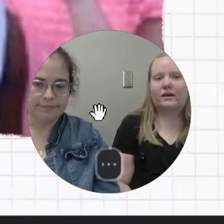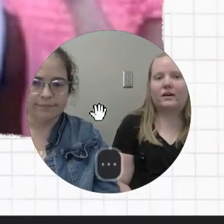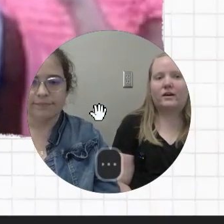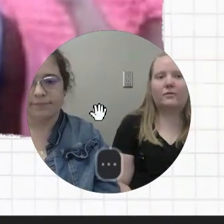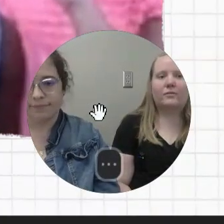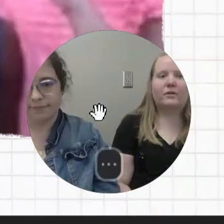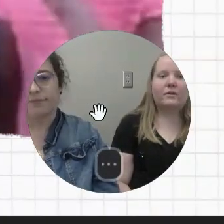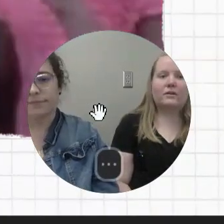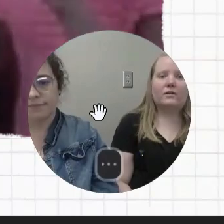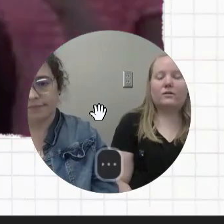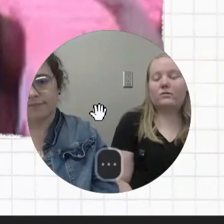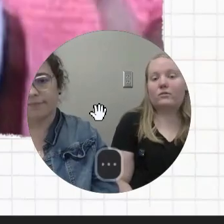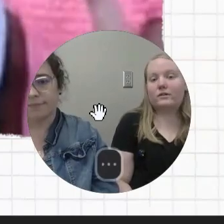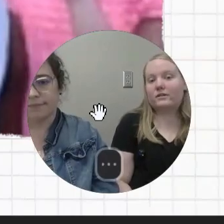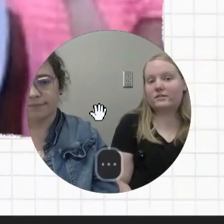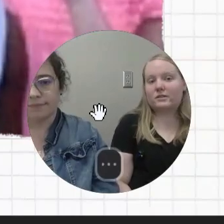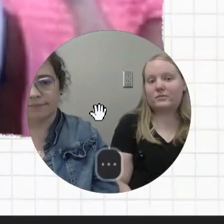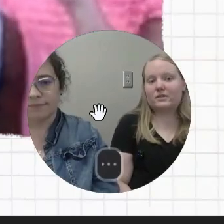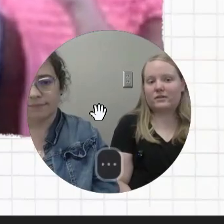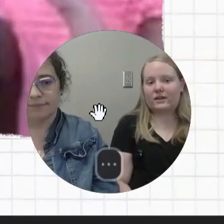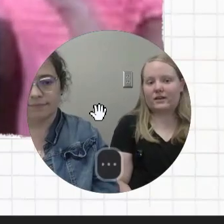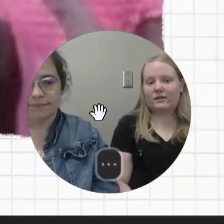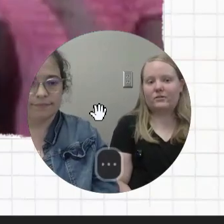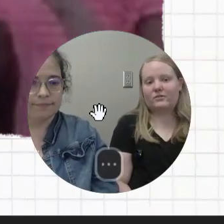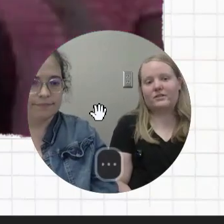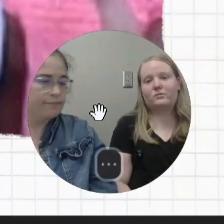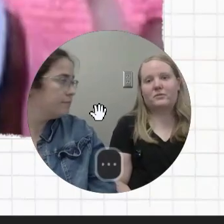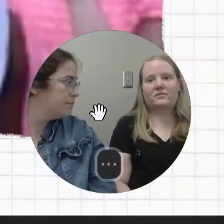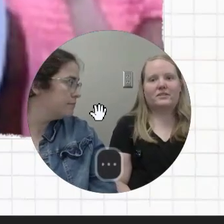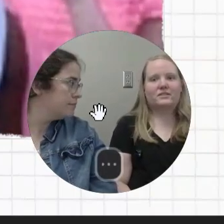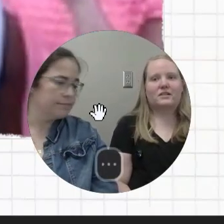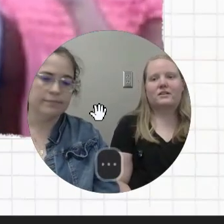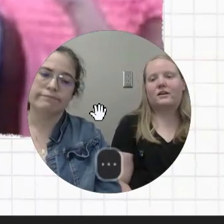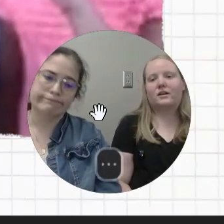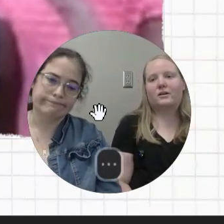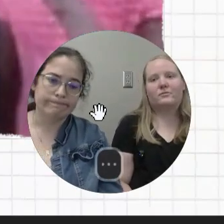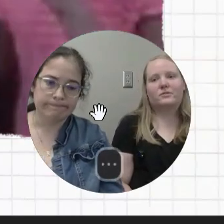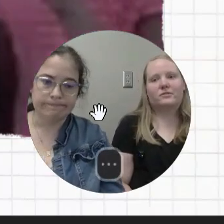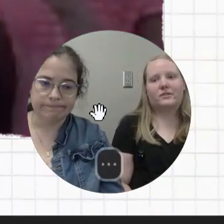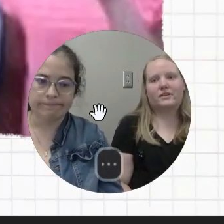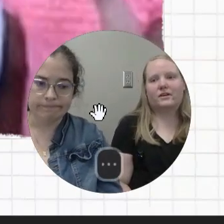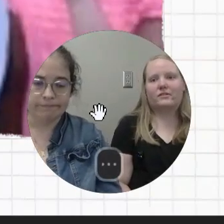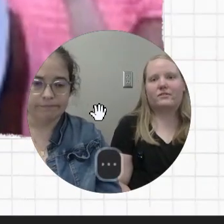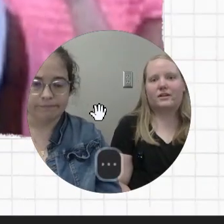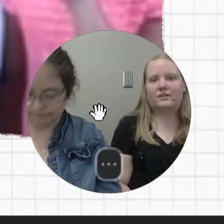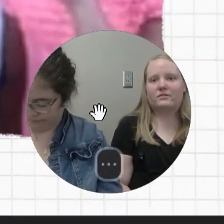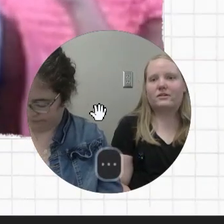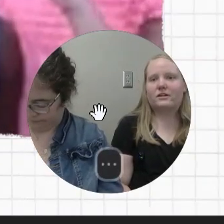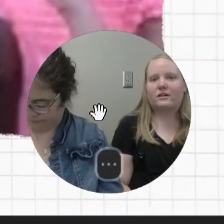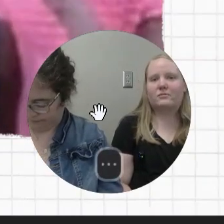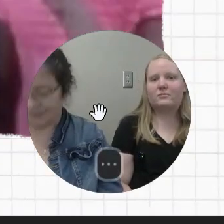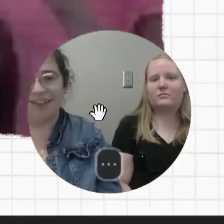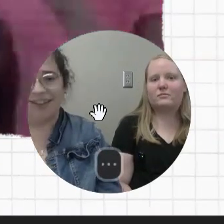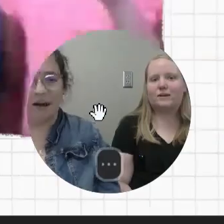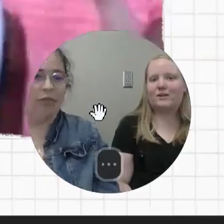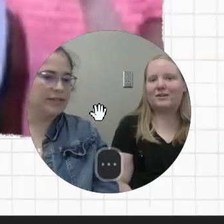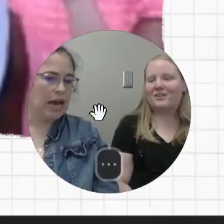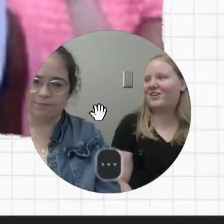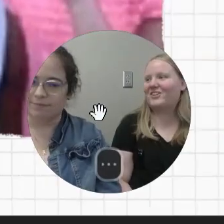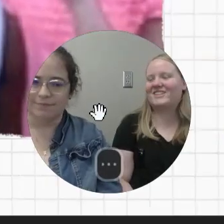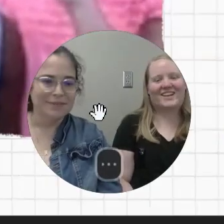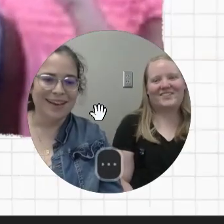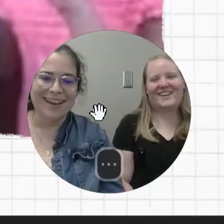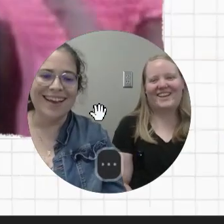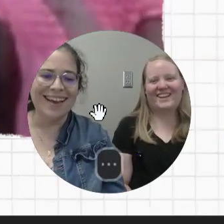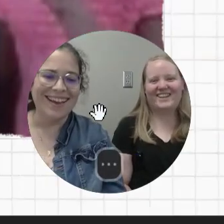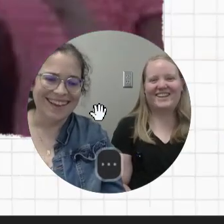written those in the IEP, or there's something we like. Oh, this would work for this kid. So we figure it out on the fly